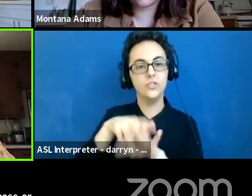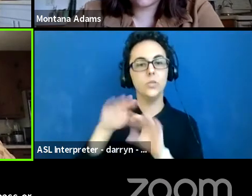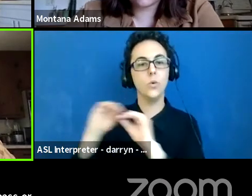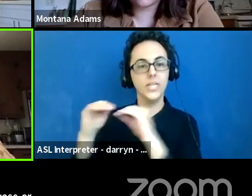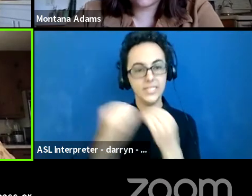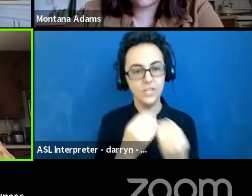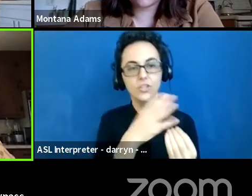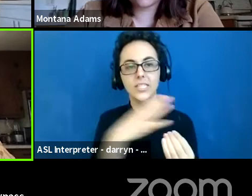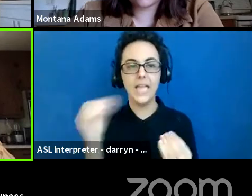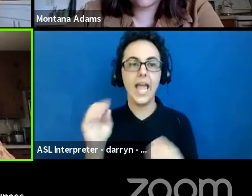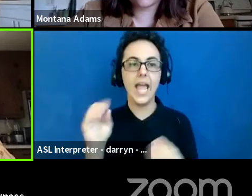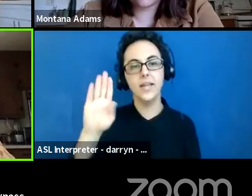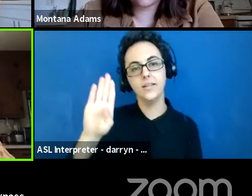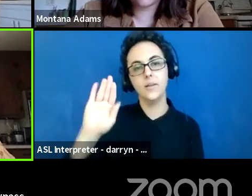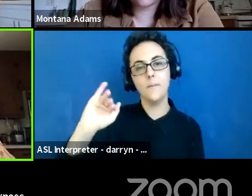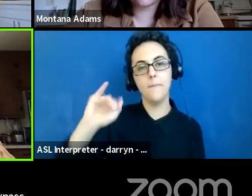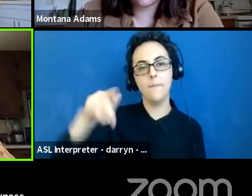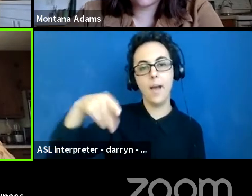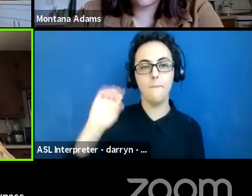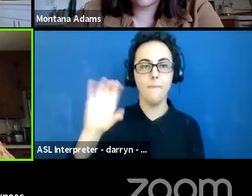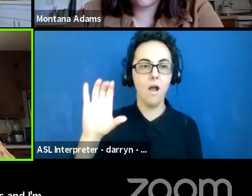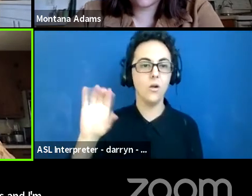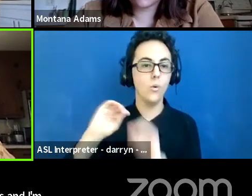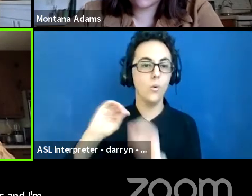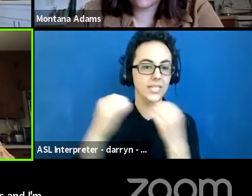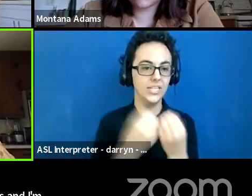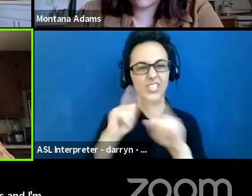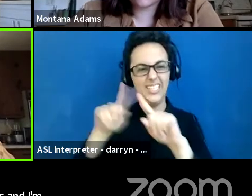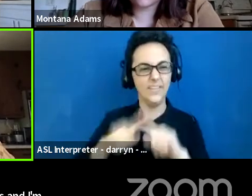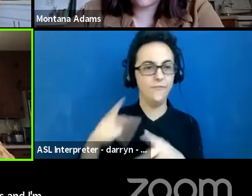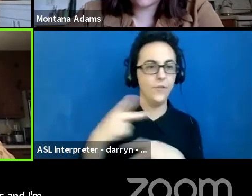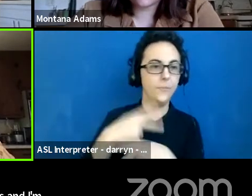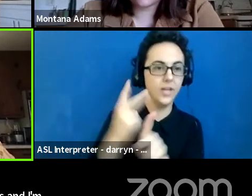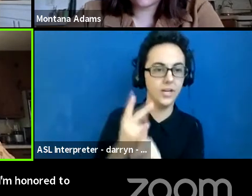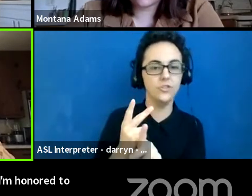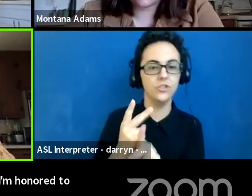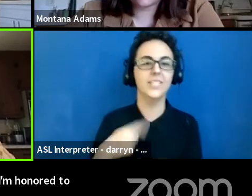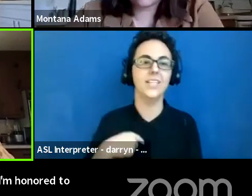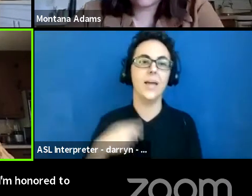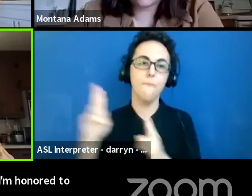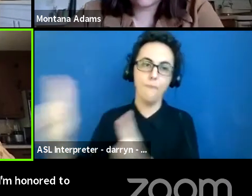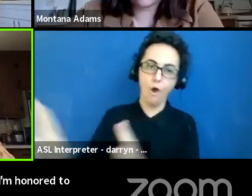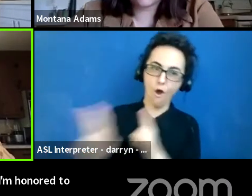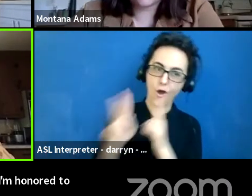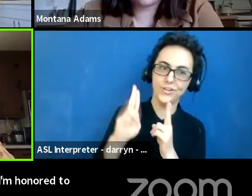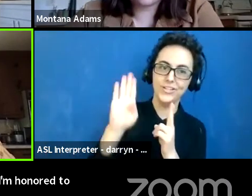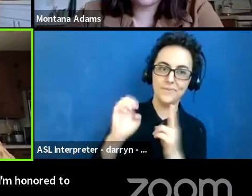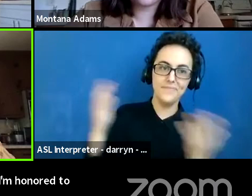on various arts productions. And I'm honored to be here today. Thank you for having me.